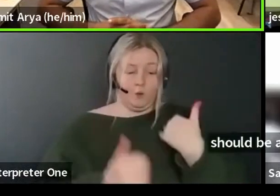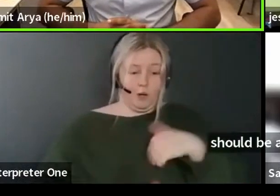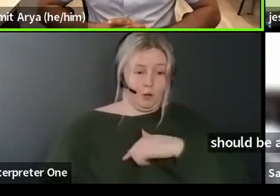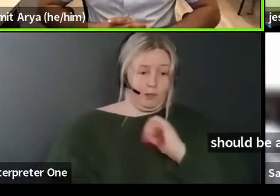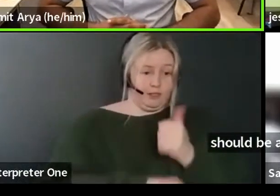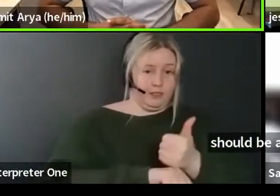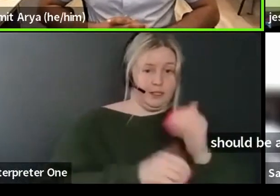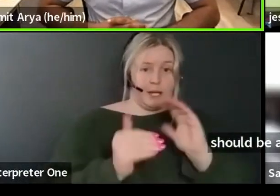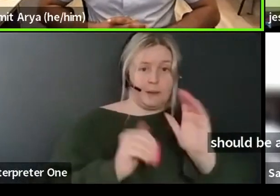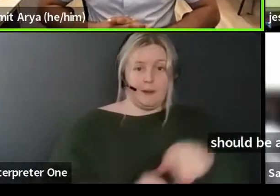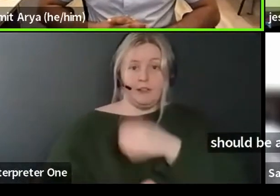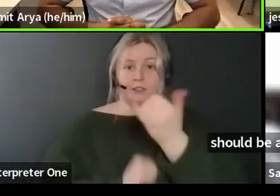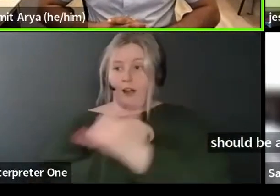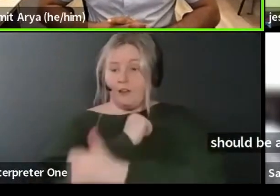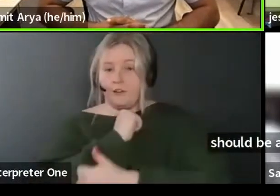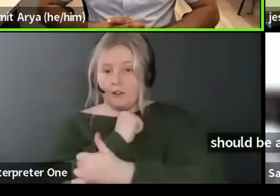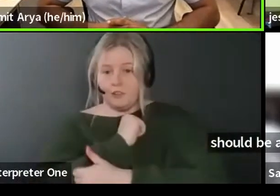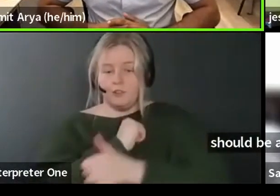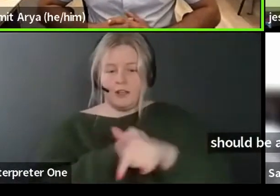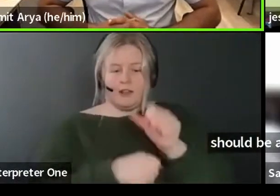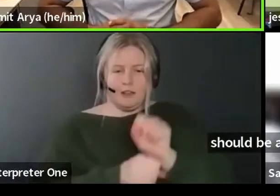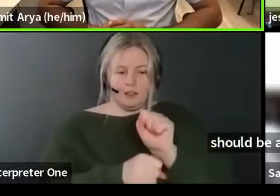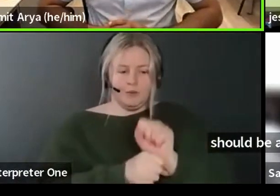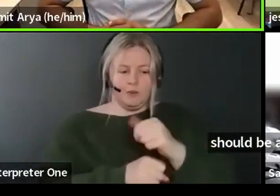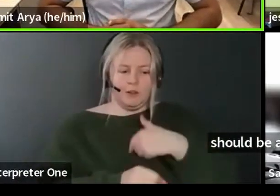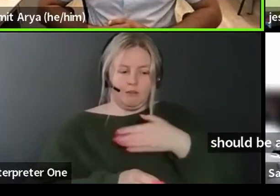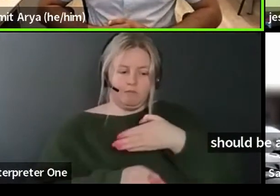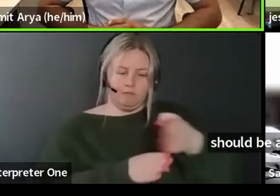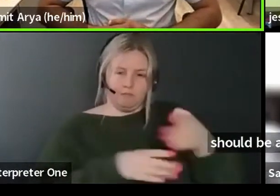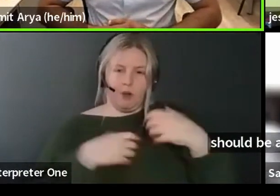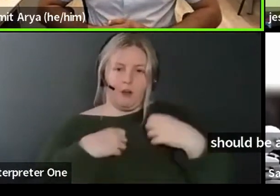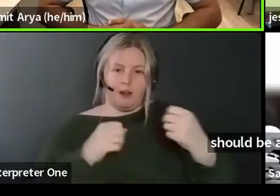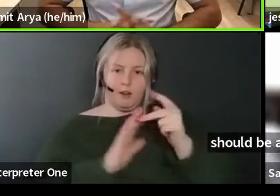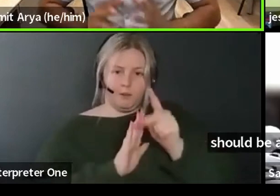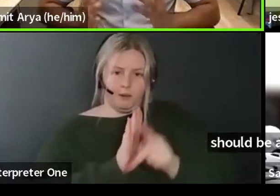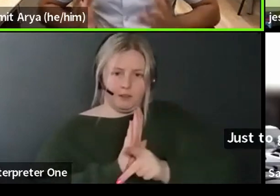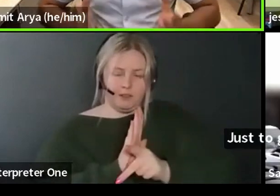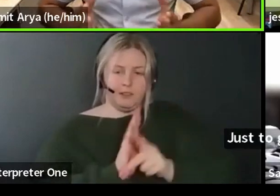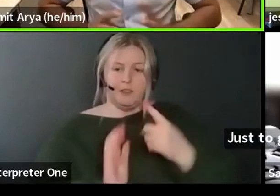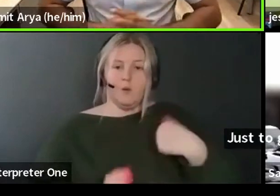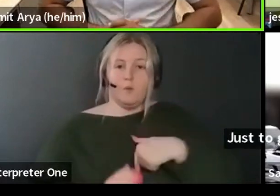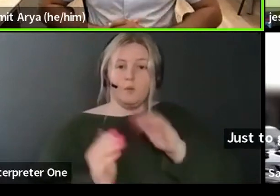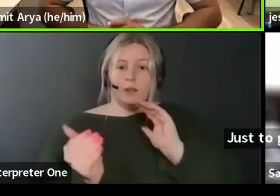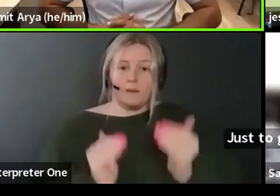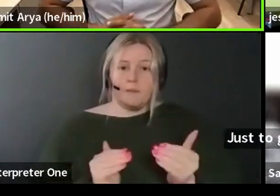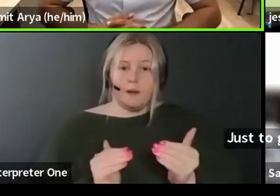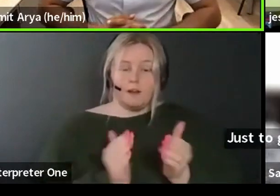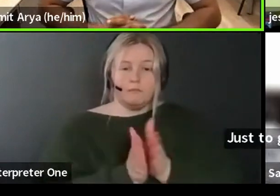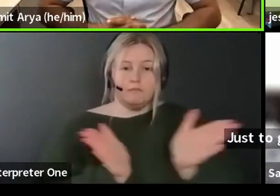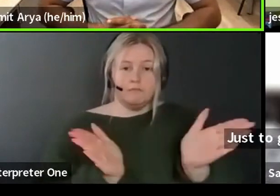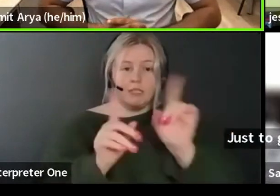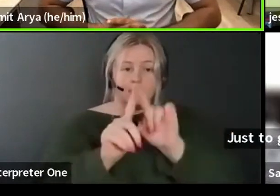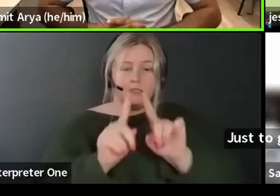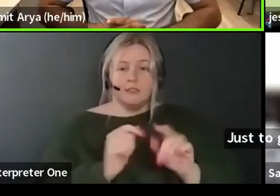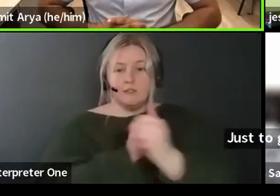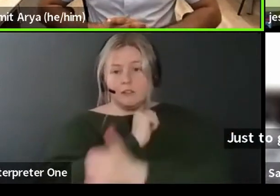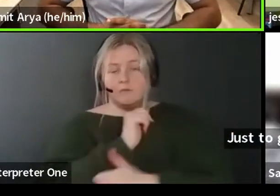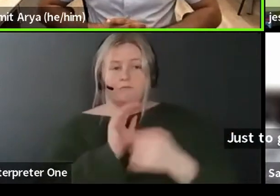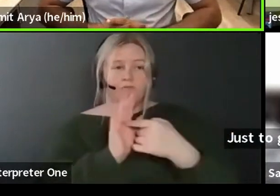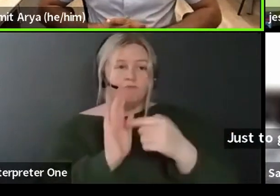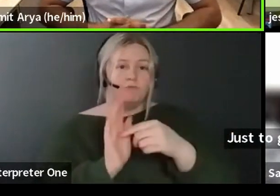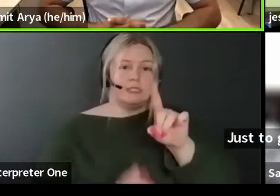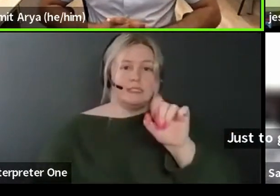countries, and this is sort of work that I do on health policy, when we compare in general to other countries like